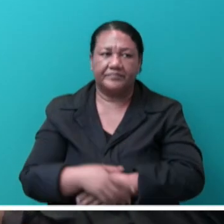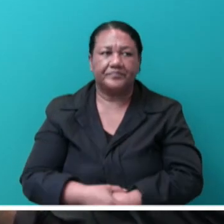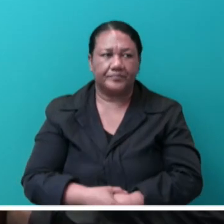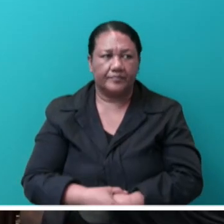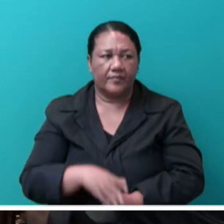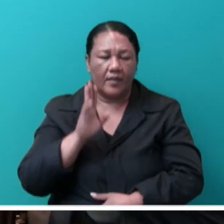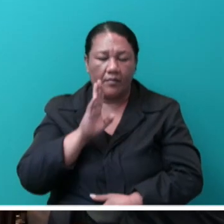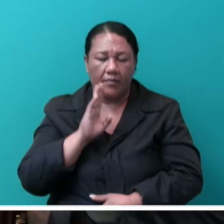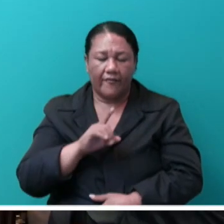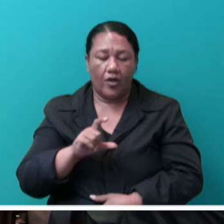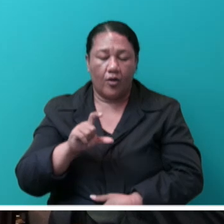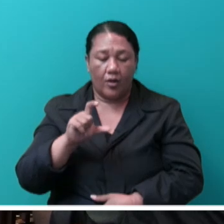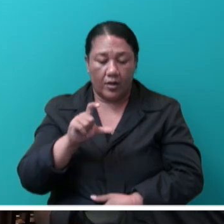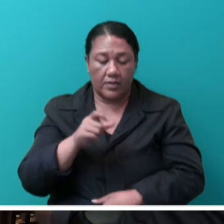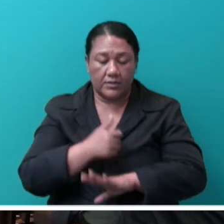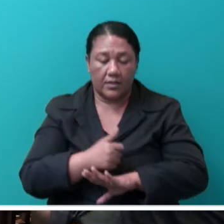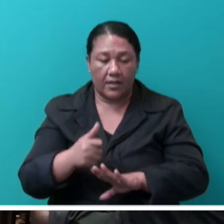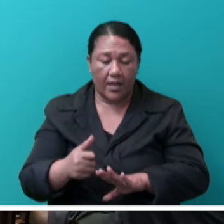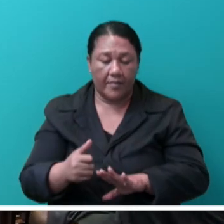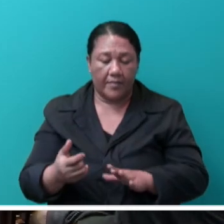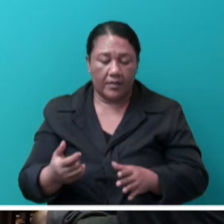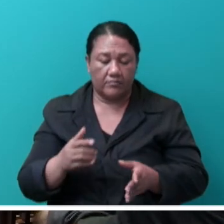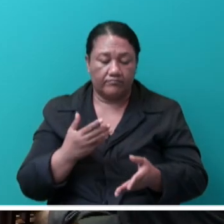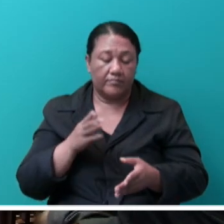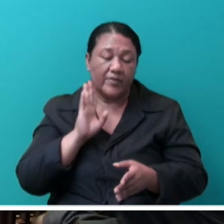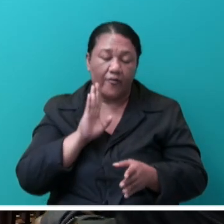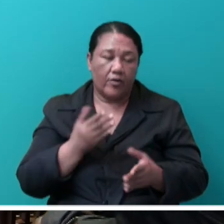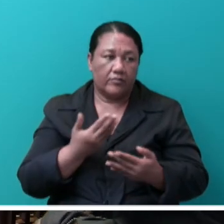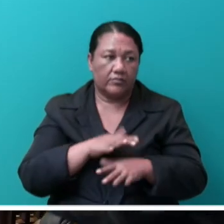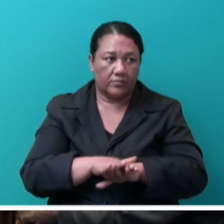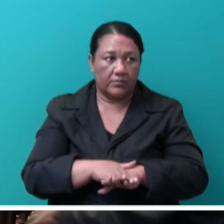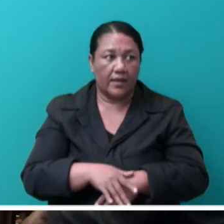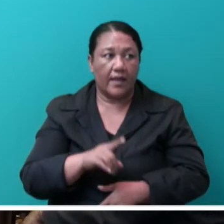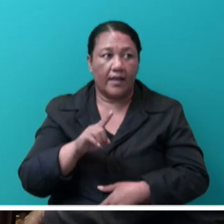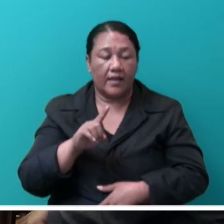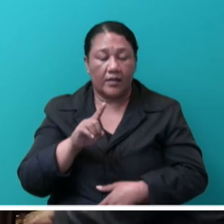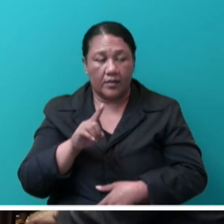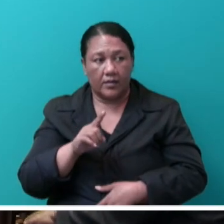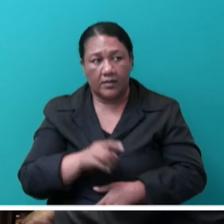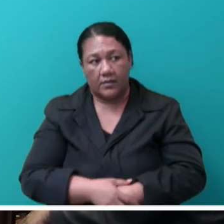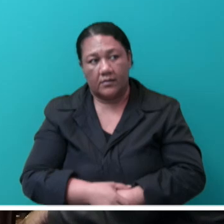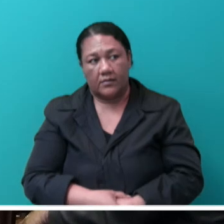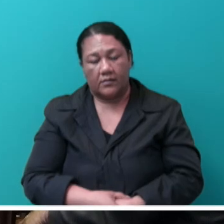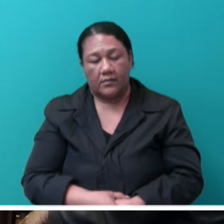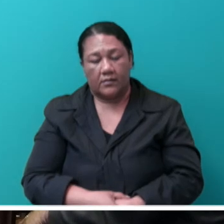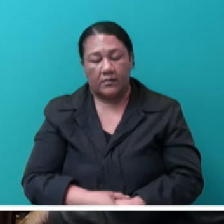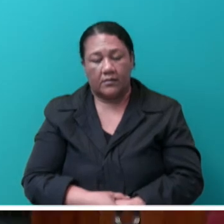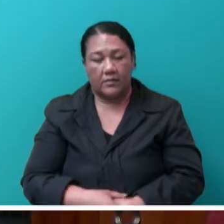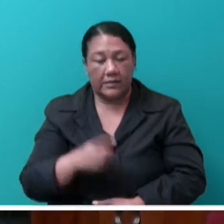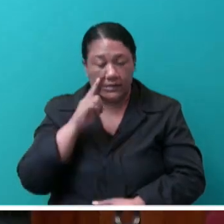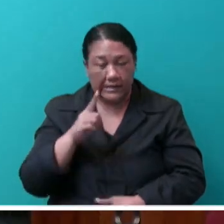Coalition government, under the leadership of the Honourable Prime Minister, you would have been seeing a transition that's happening in the